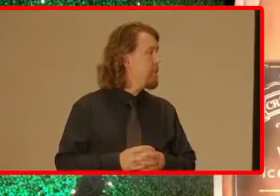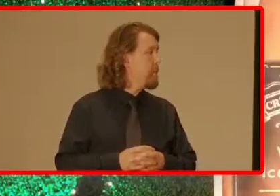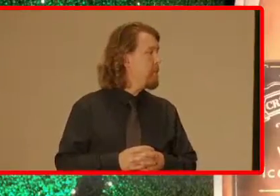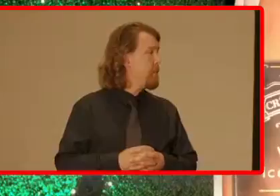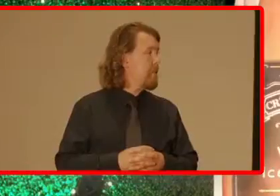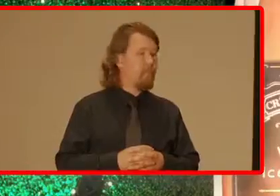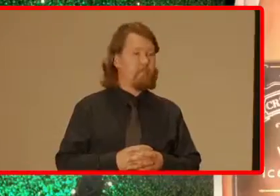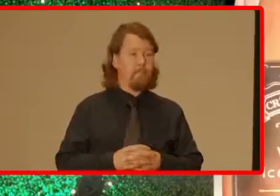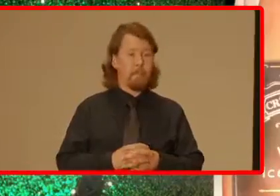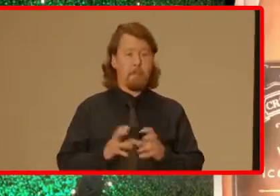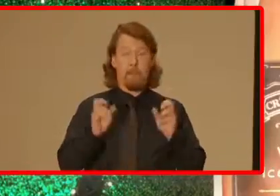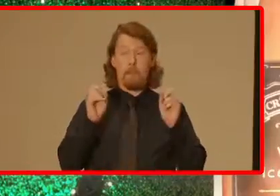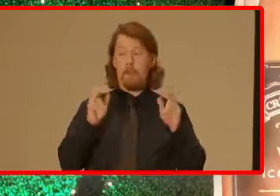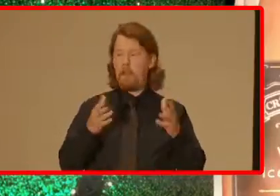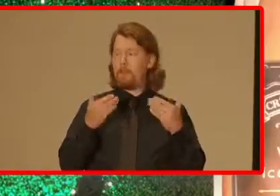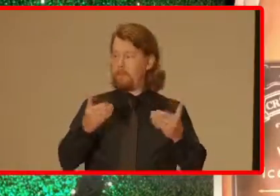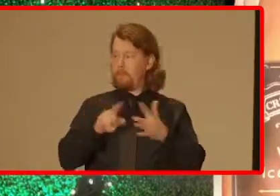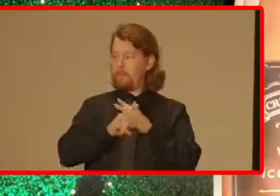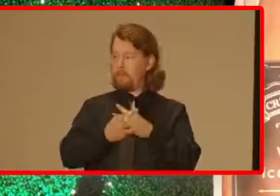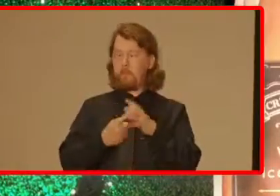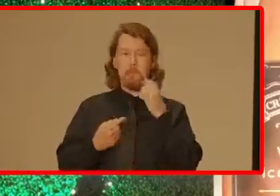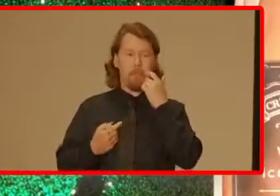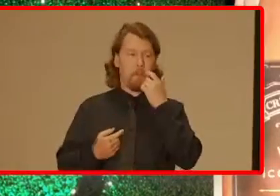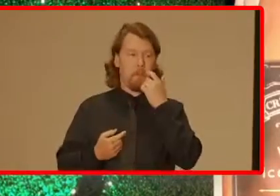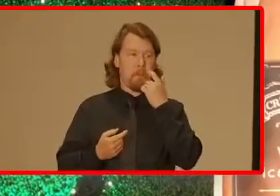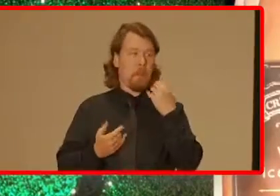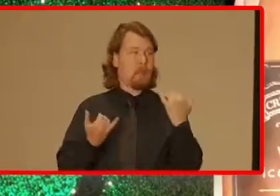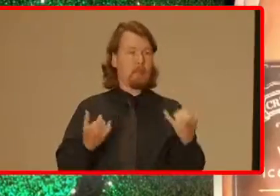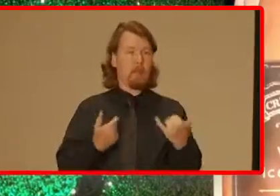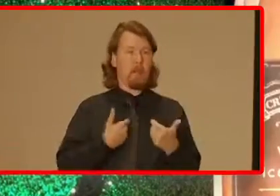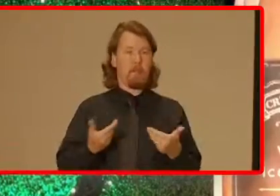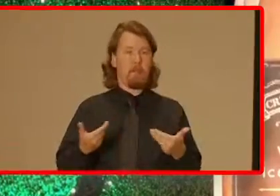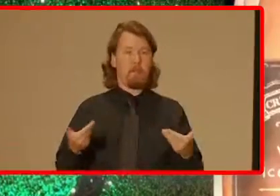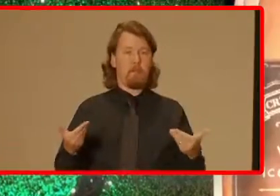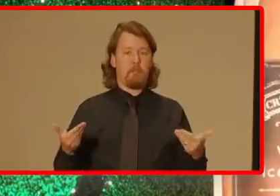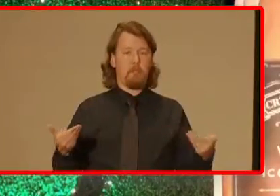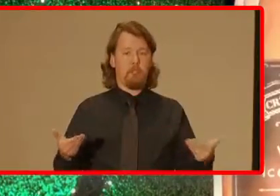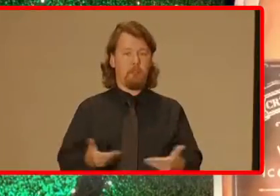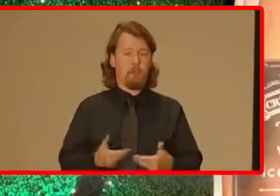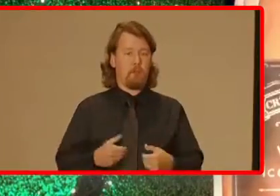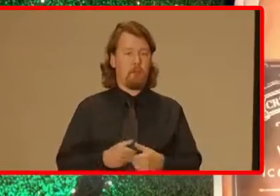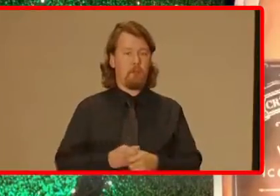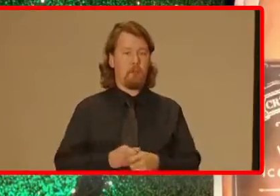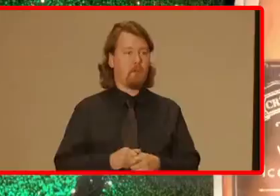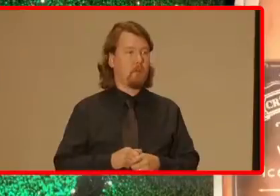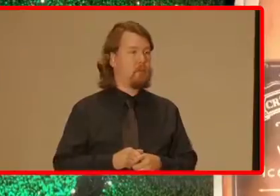So let's get this started. I'm going to now introduce